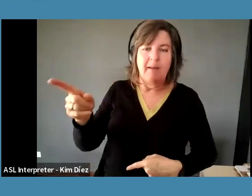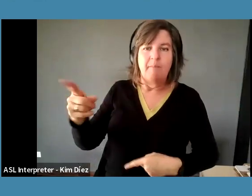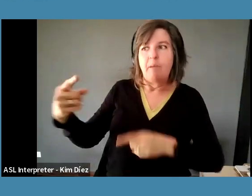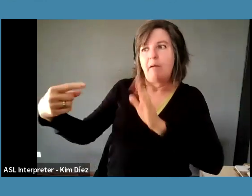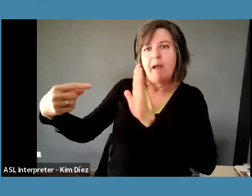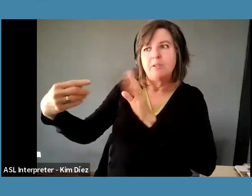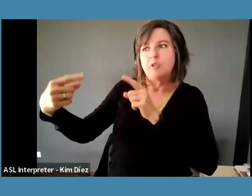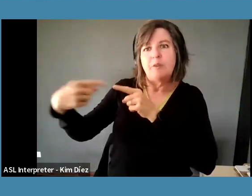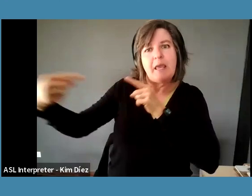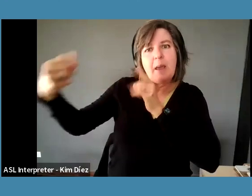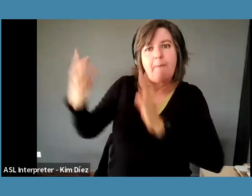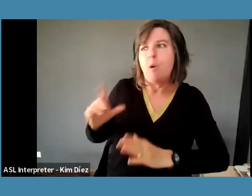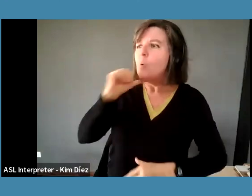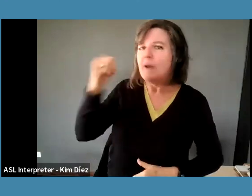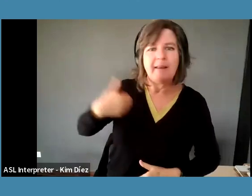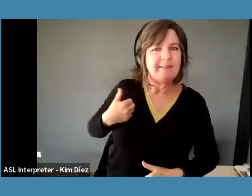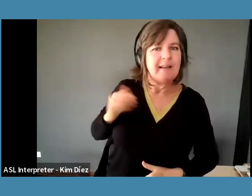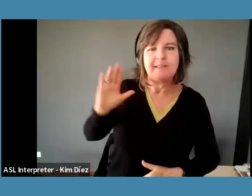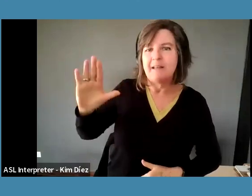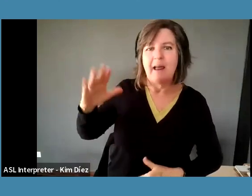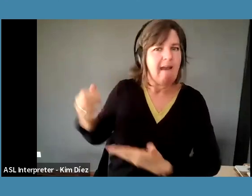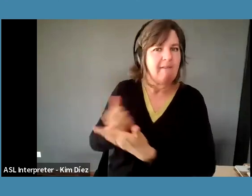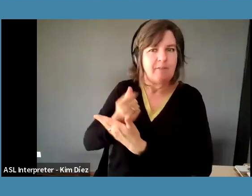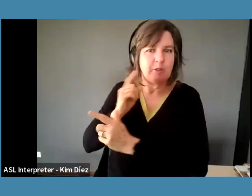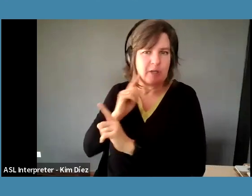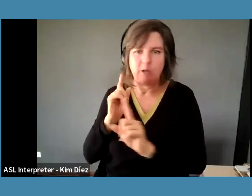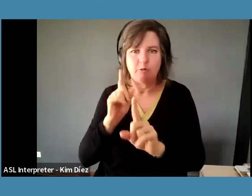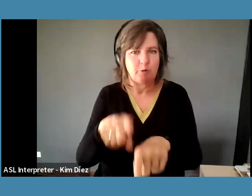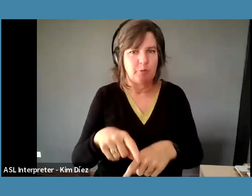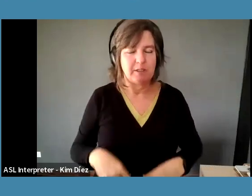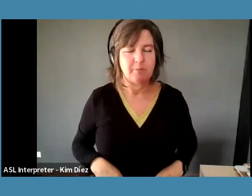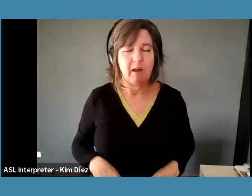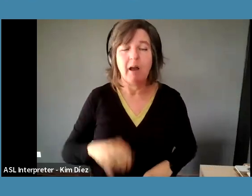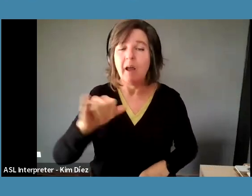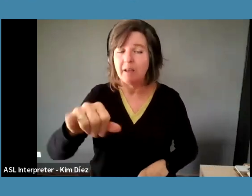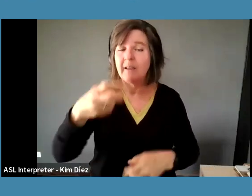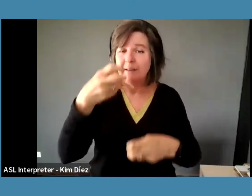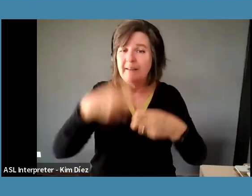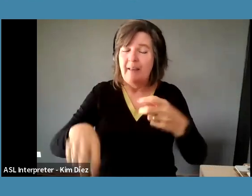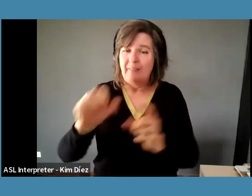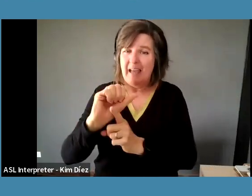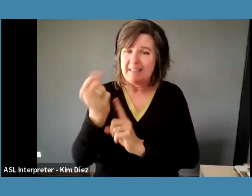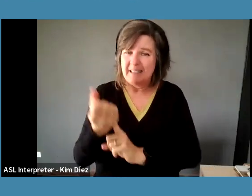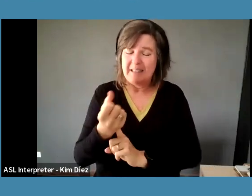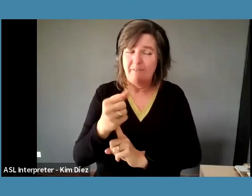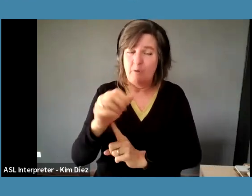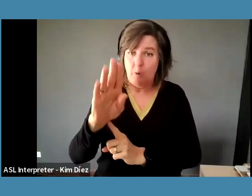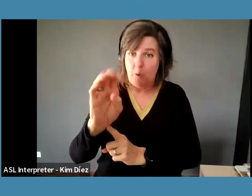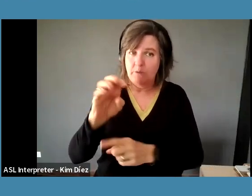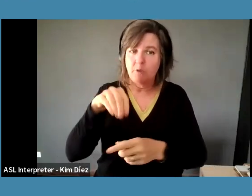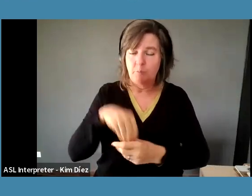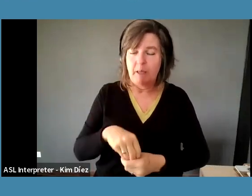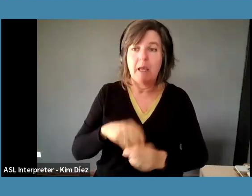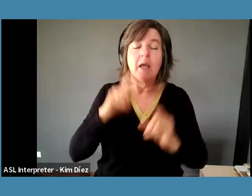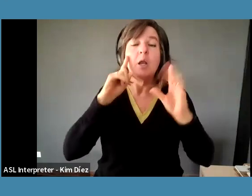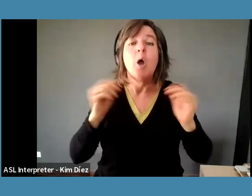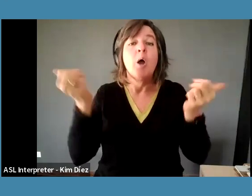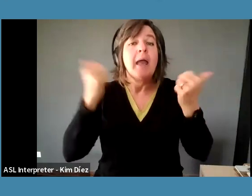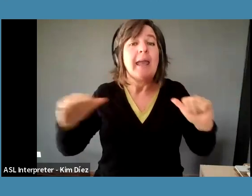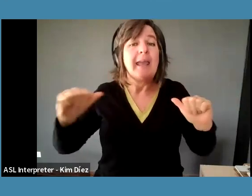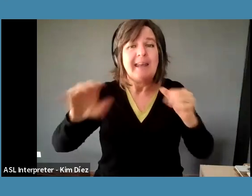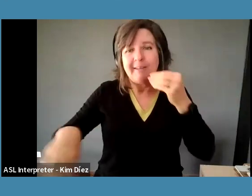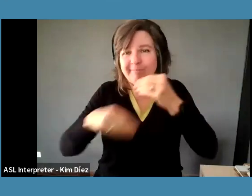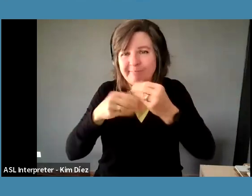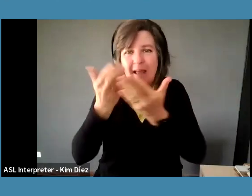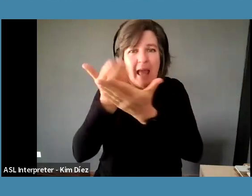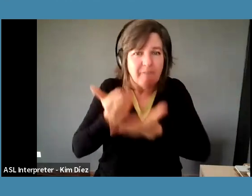it. Um, but yeah, that's a difficult posture to be in. Hopefully any additional evidence or information